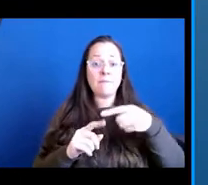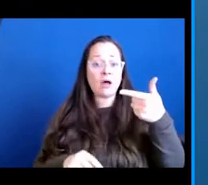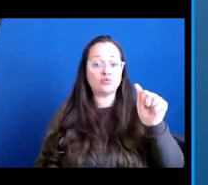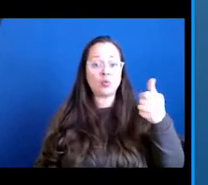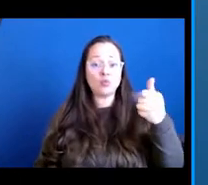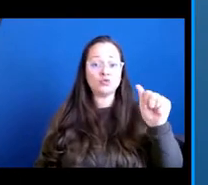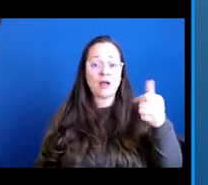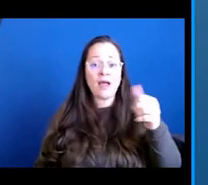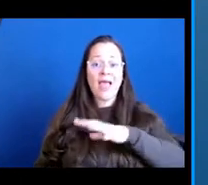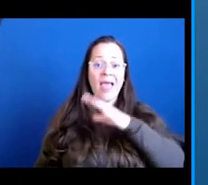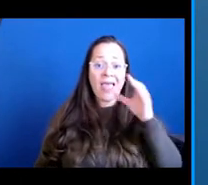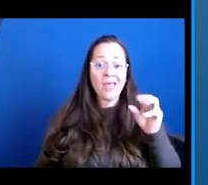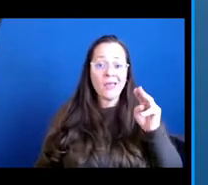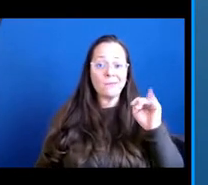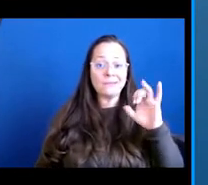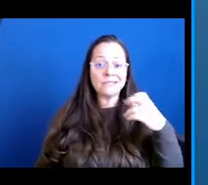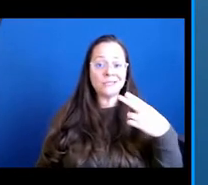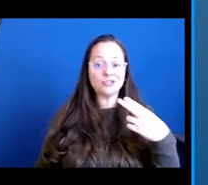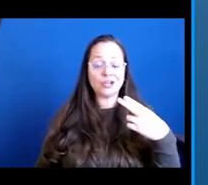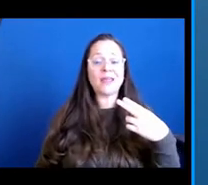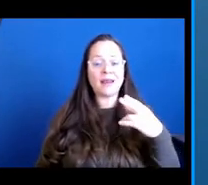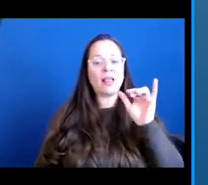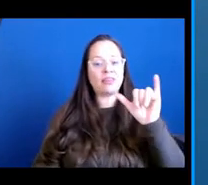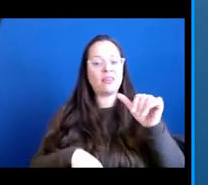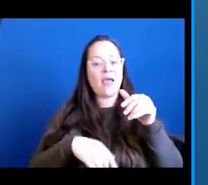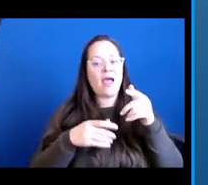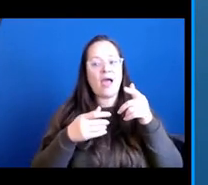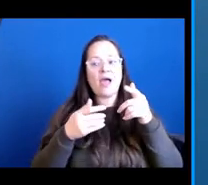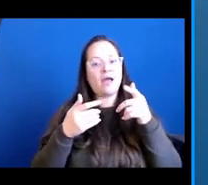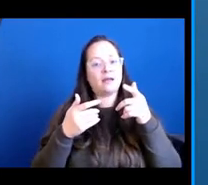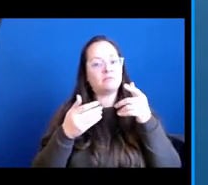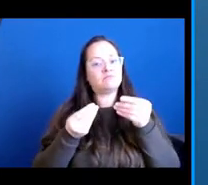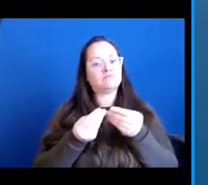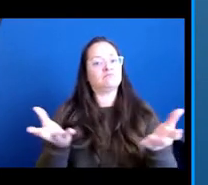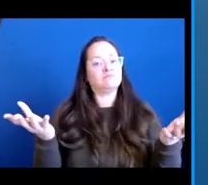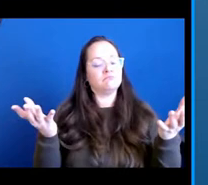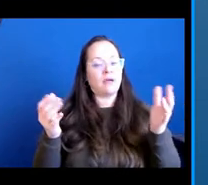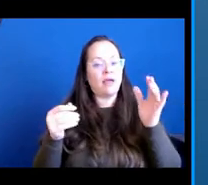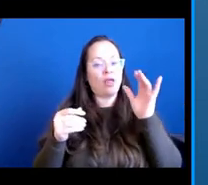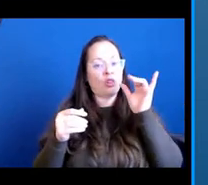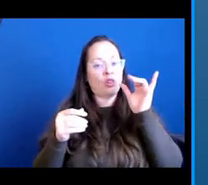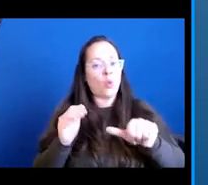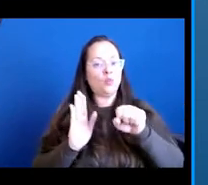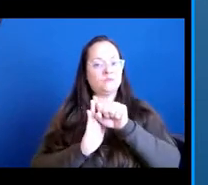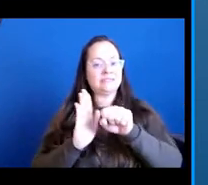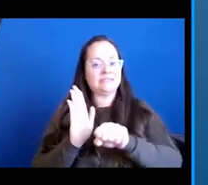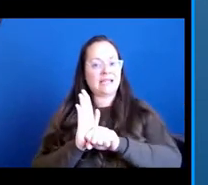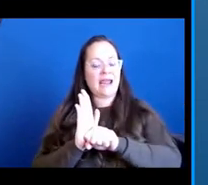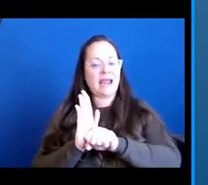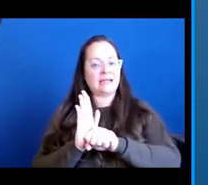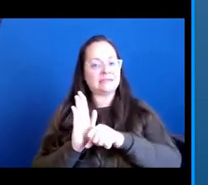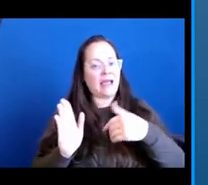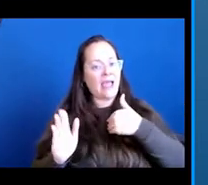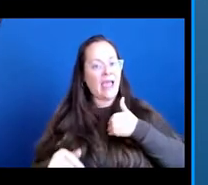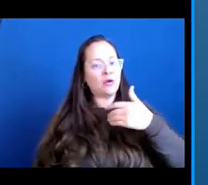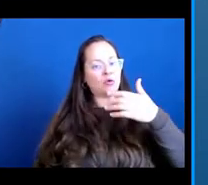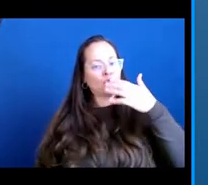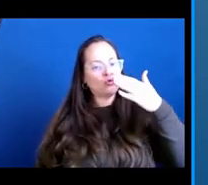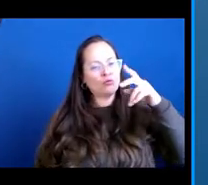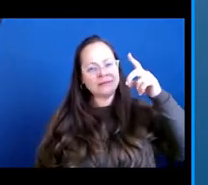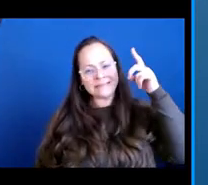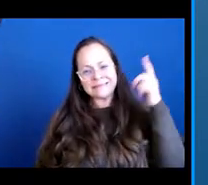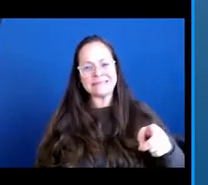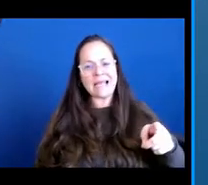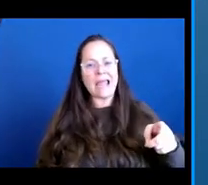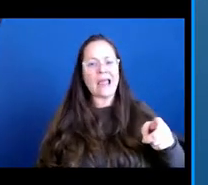Michigan it sends a message about these states who gave a damn good as did others but States who